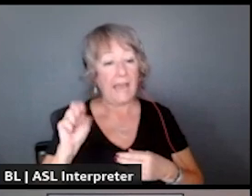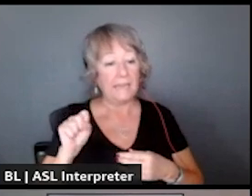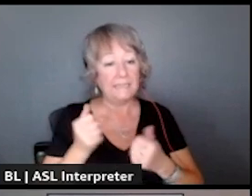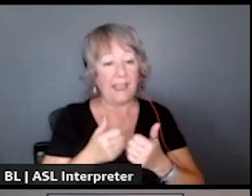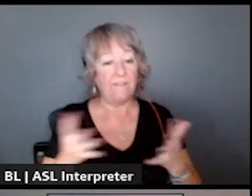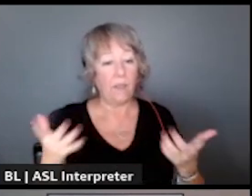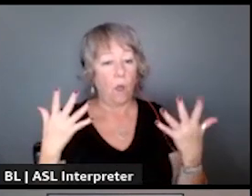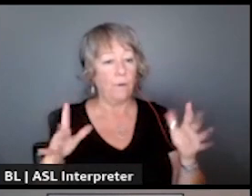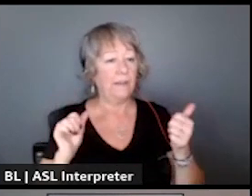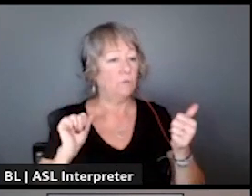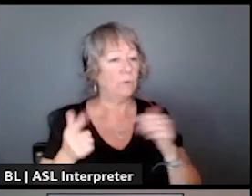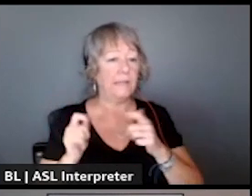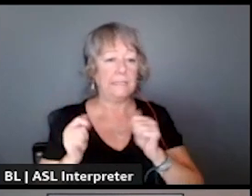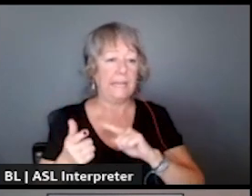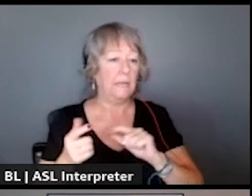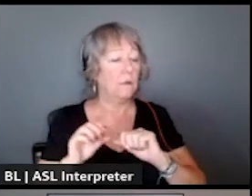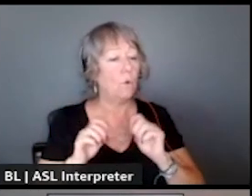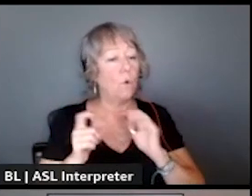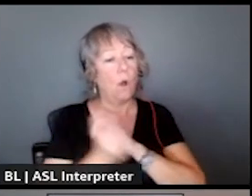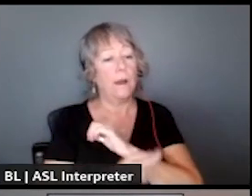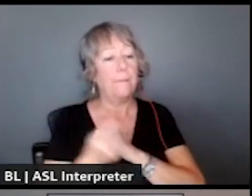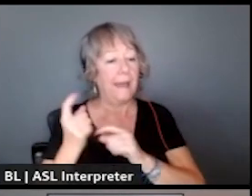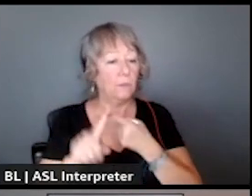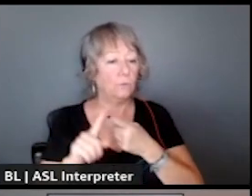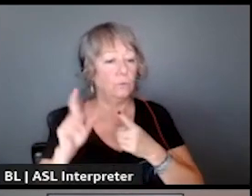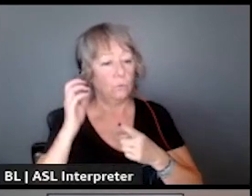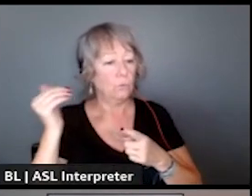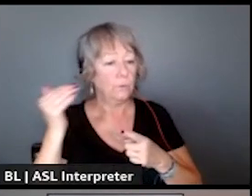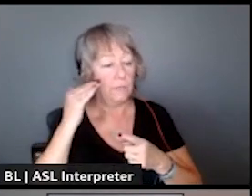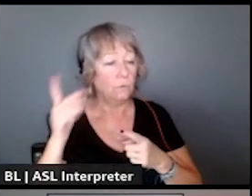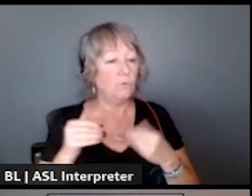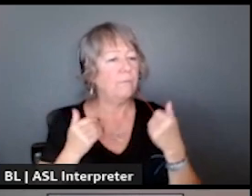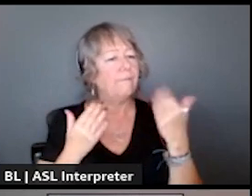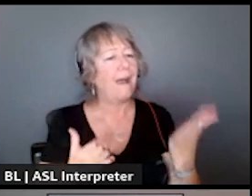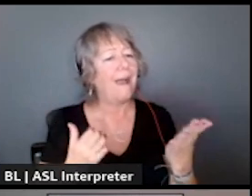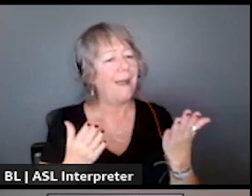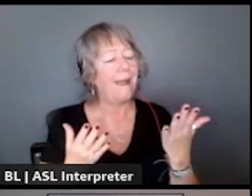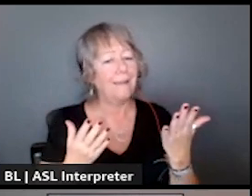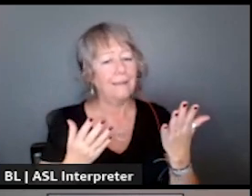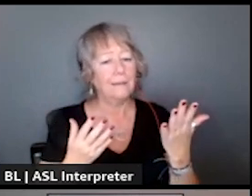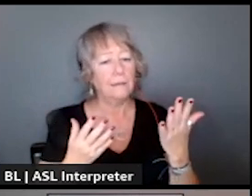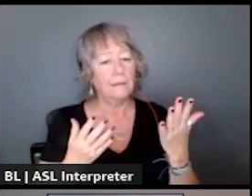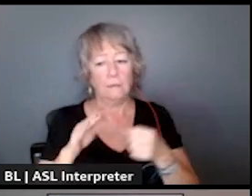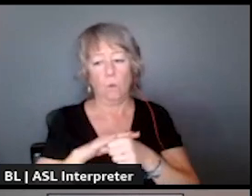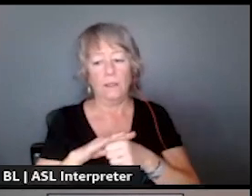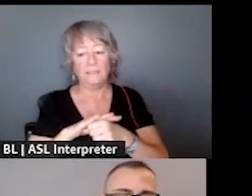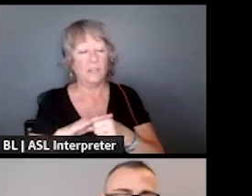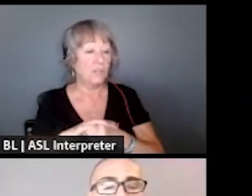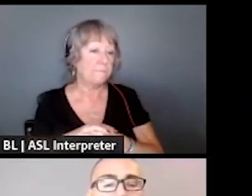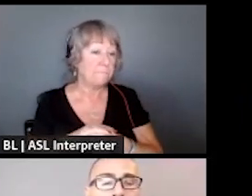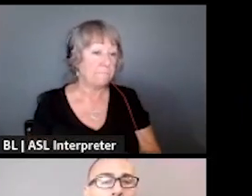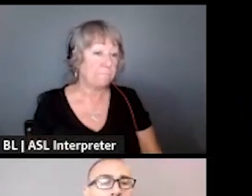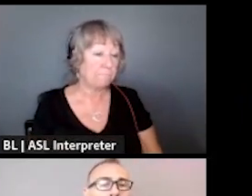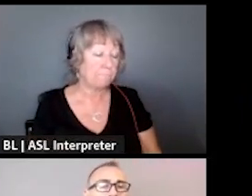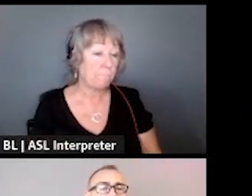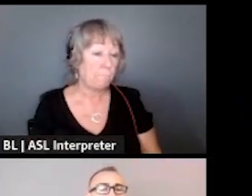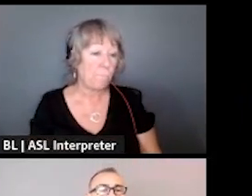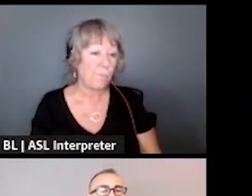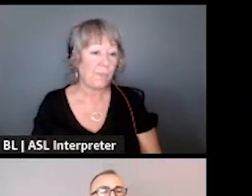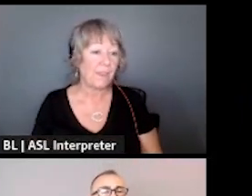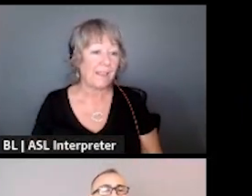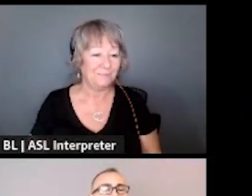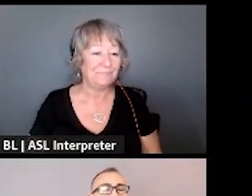like even when I read about quantum physics, it's like, is this real? It's like, how is it? But okay, like, what am we actually talking about here? Like, what's